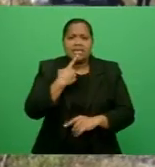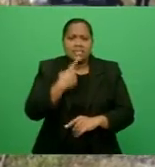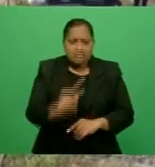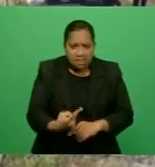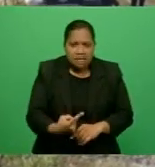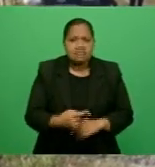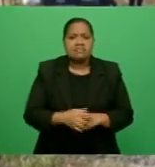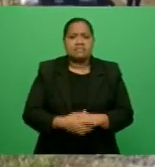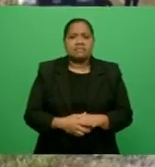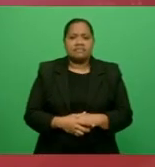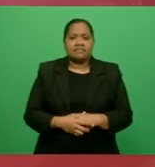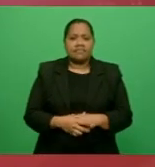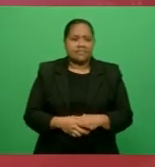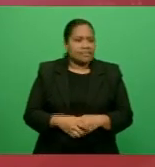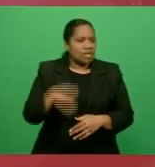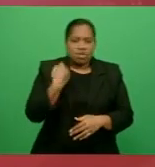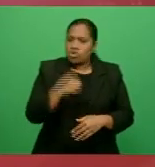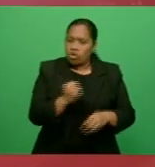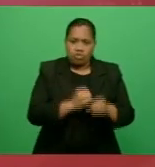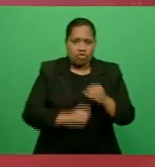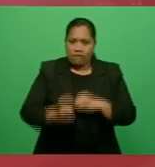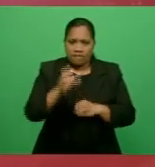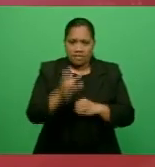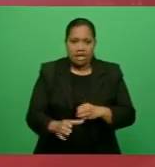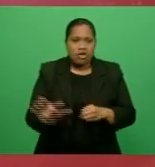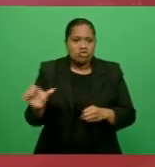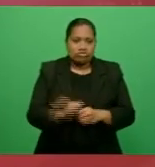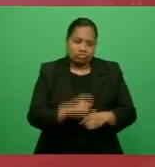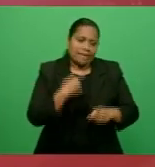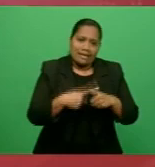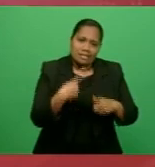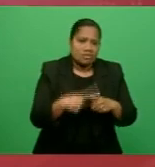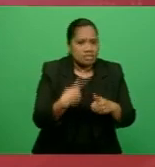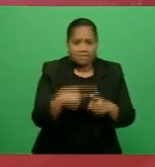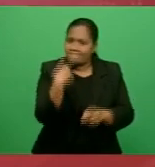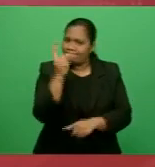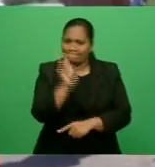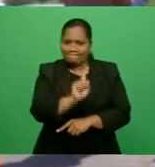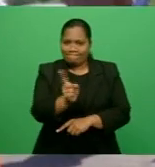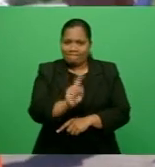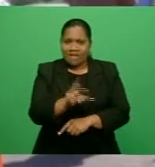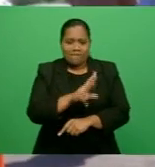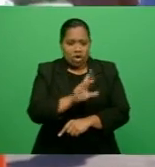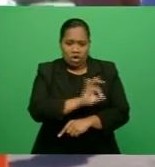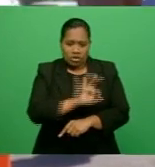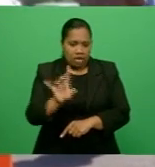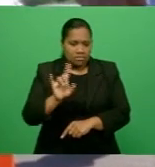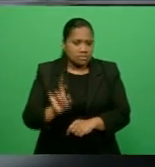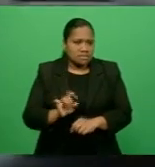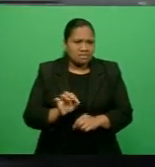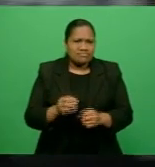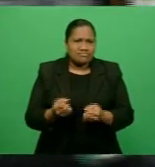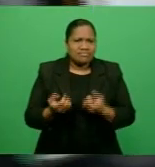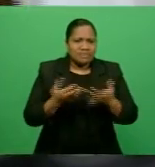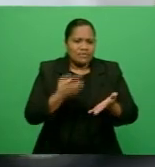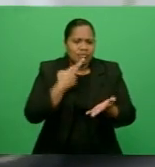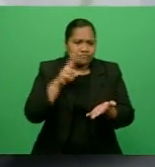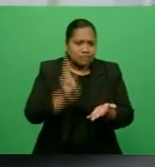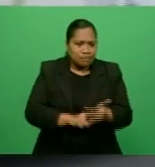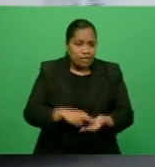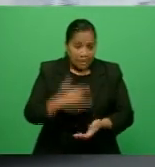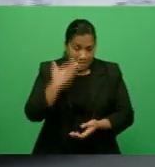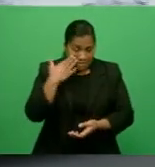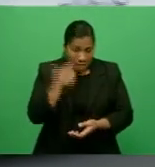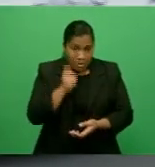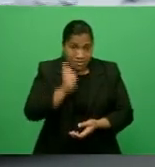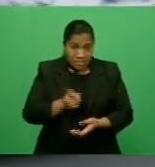statement says no officer should be giving any excuses for not attending to a report, and if found doing